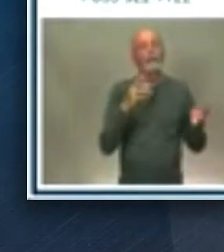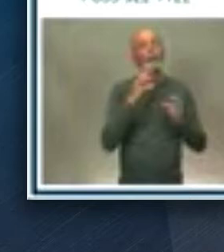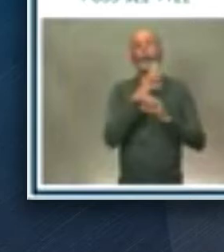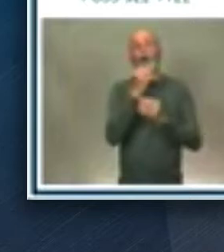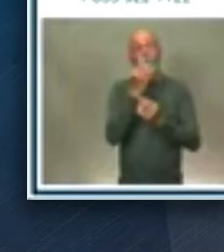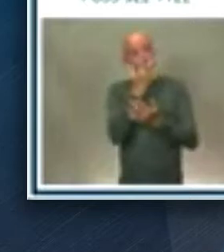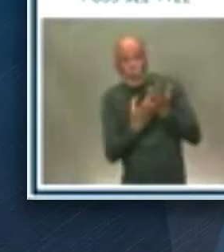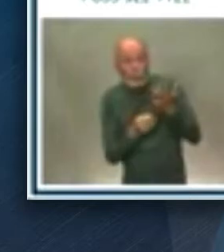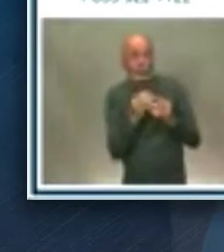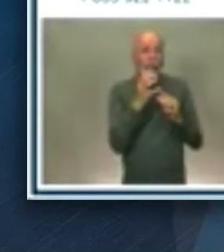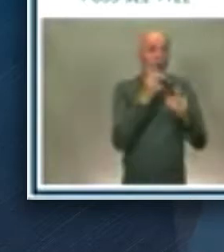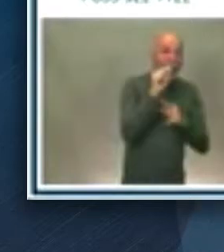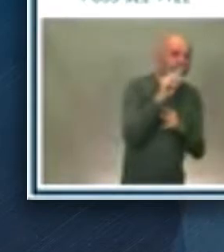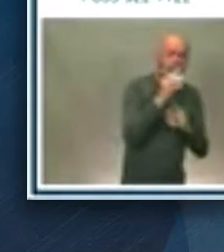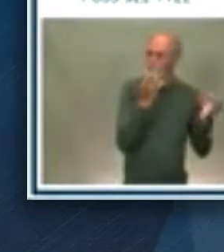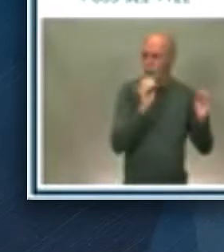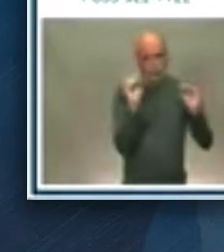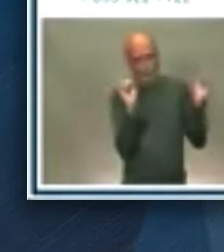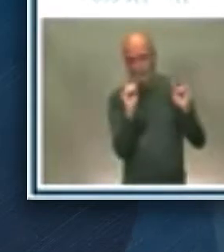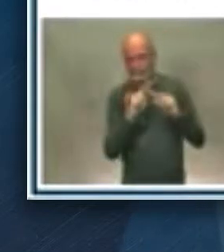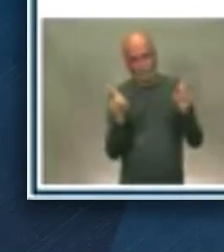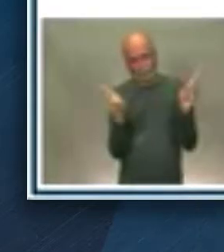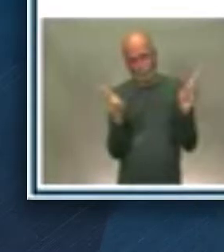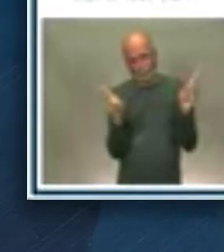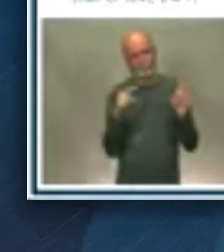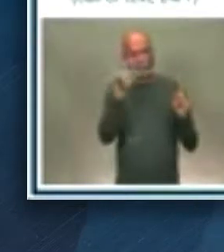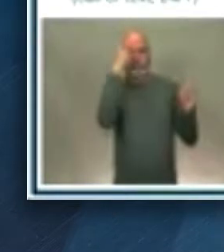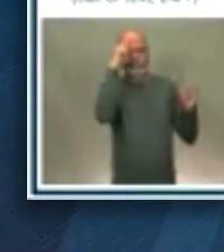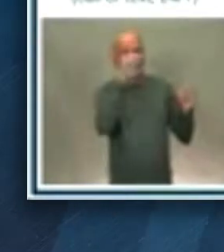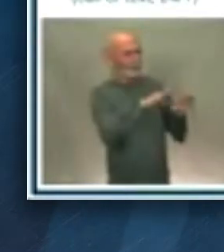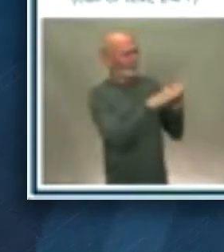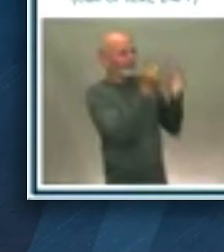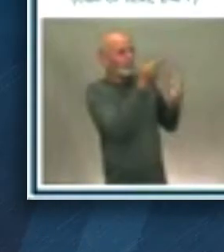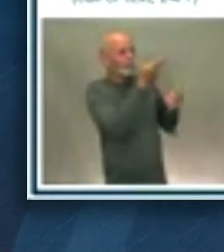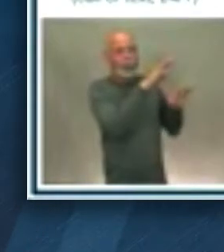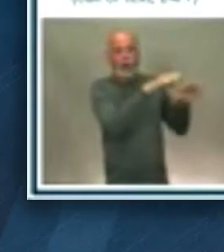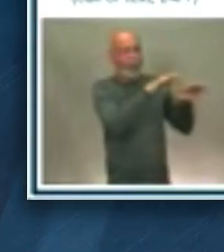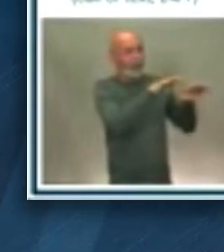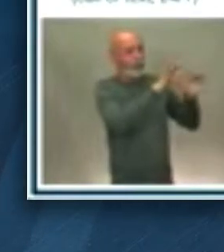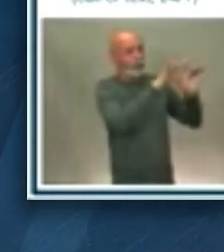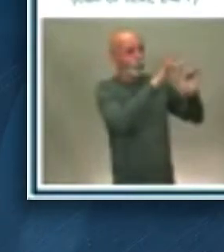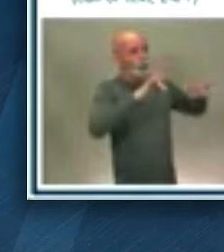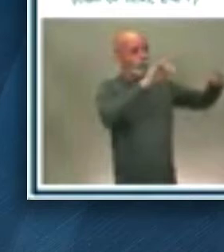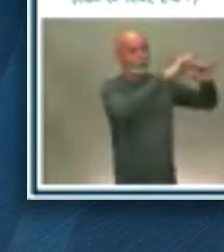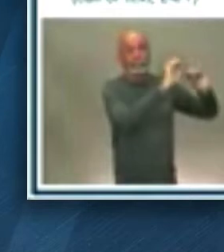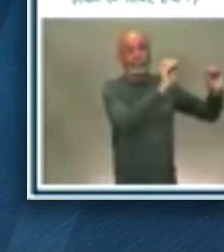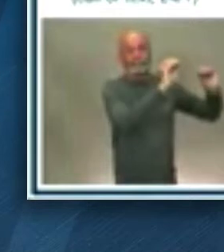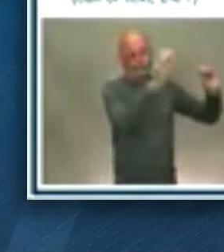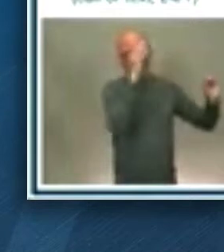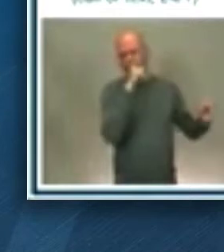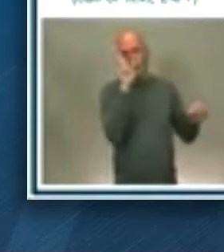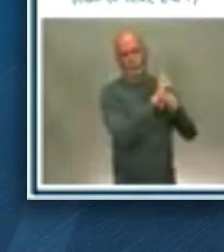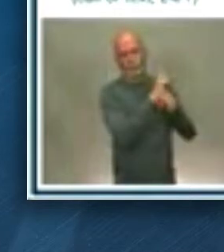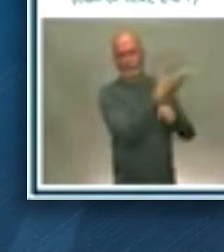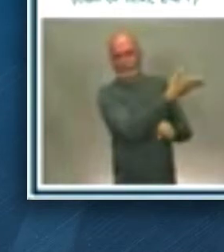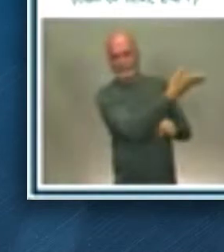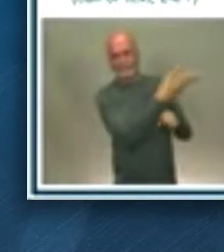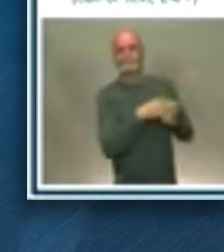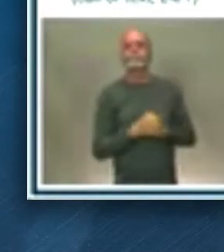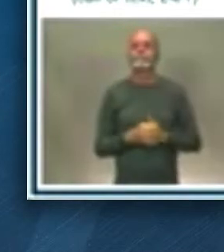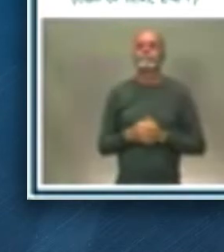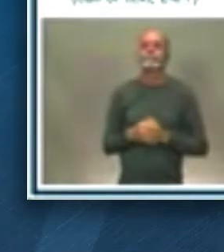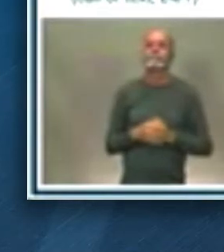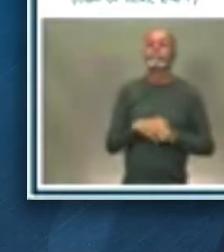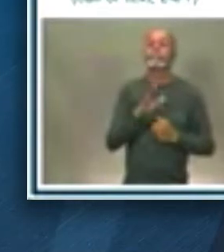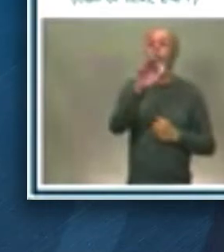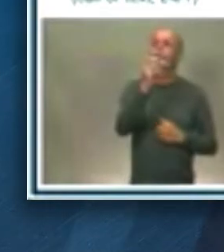operationally the amount of capacity we need now in these last phases of our vaccine program. Given that the school reopening will be